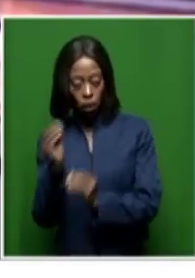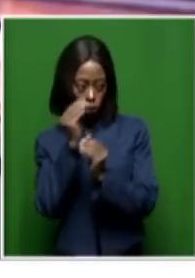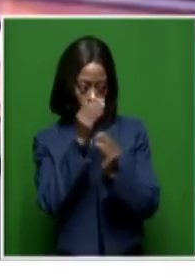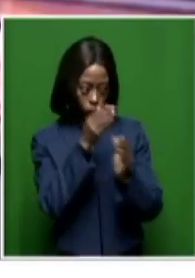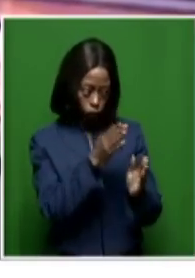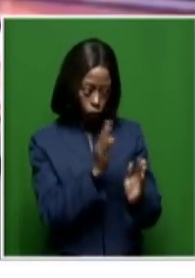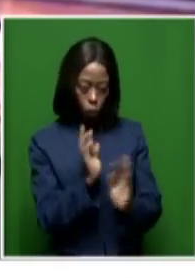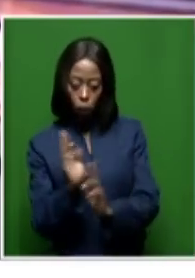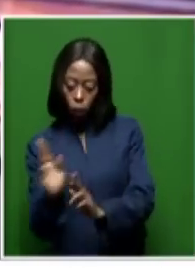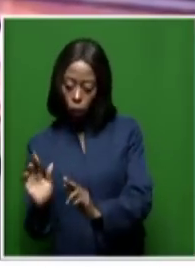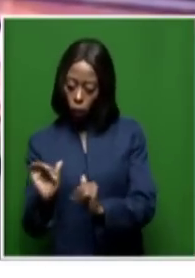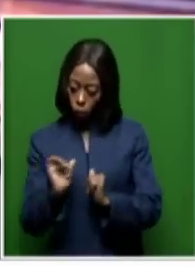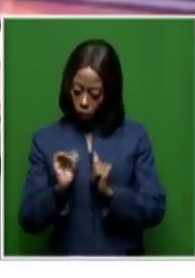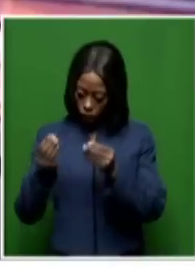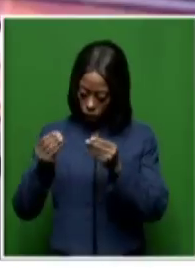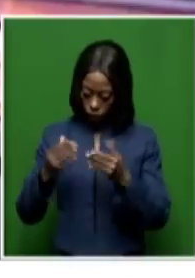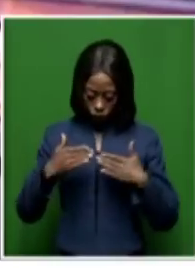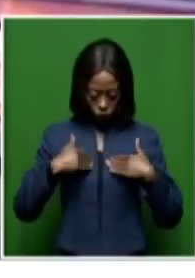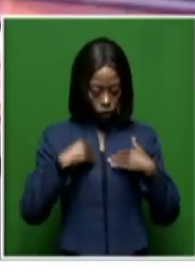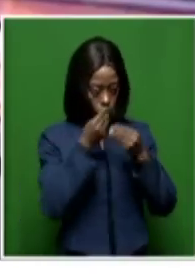in terms of